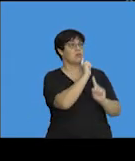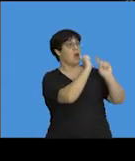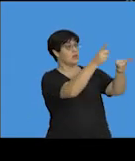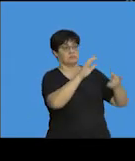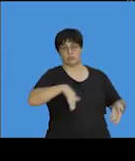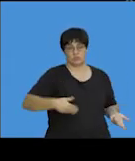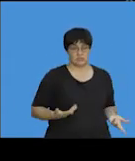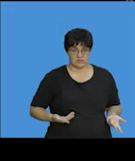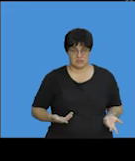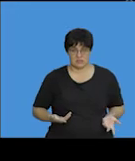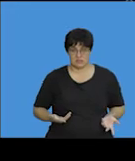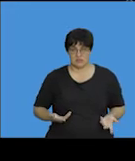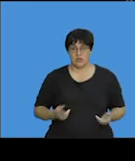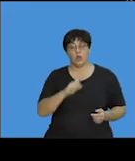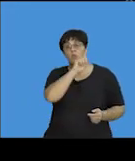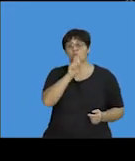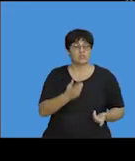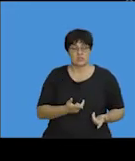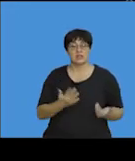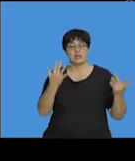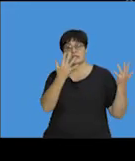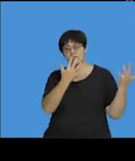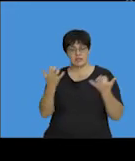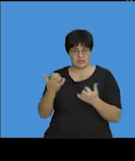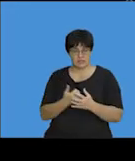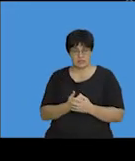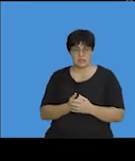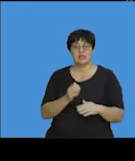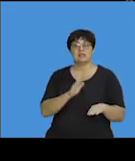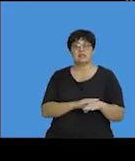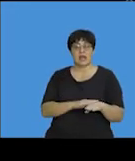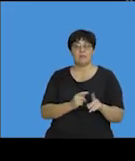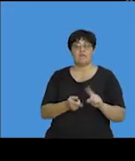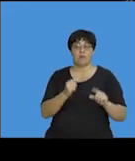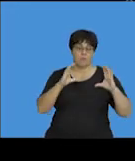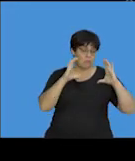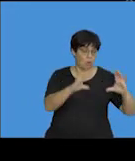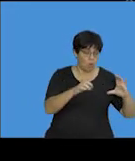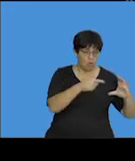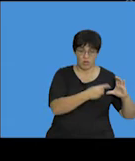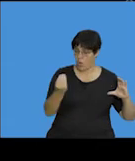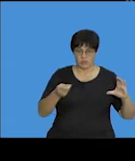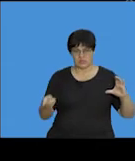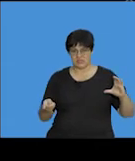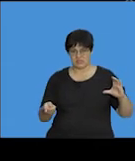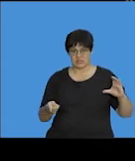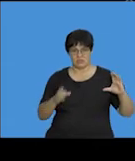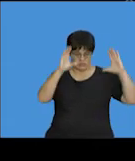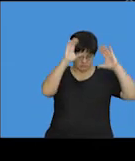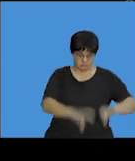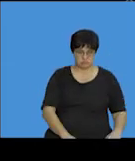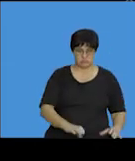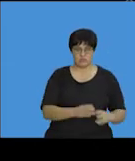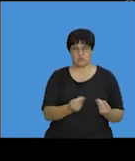haven't answered the question yet though. The question was, calculate the time it takes for the